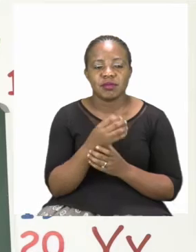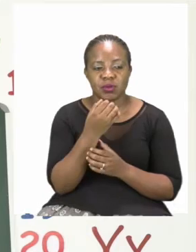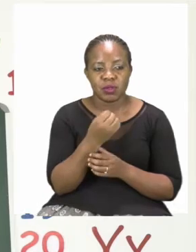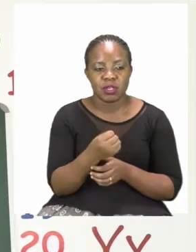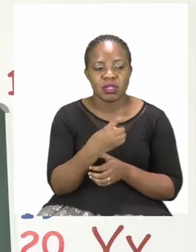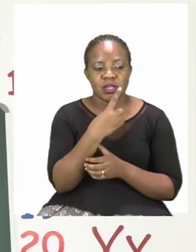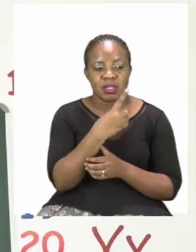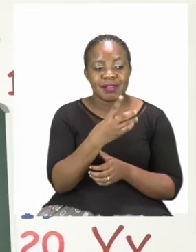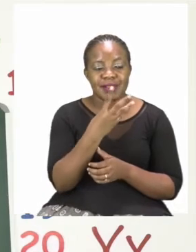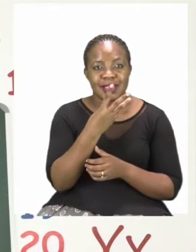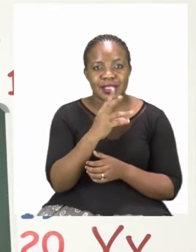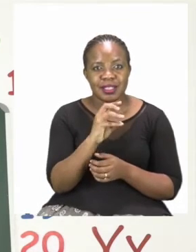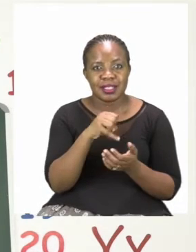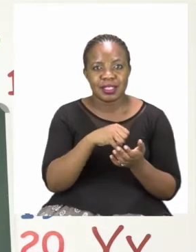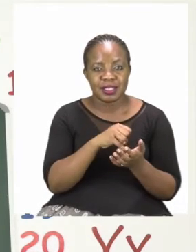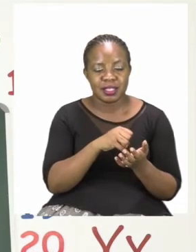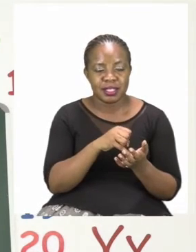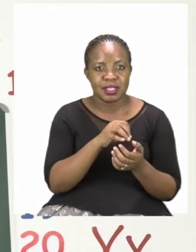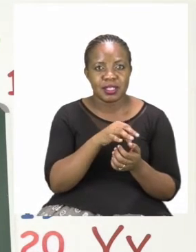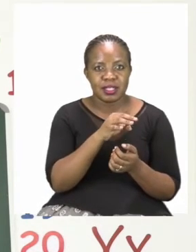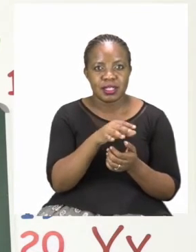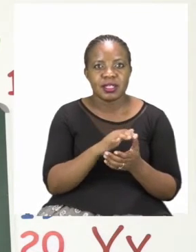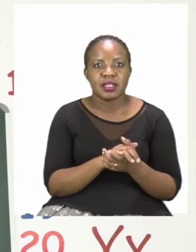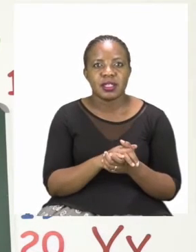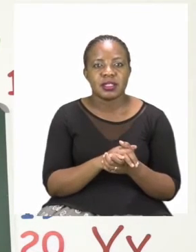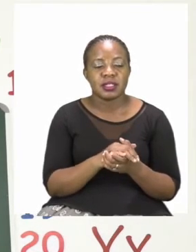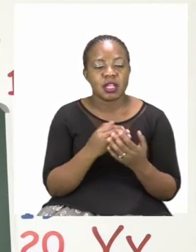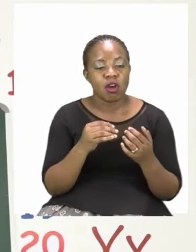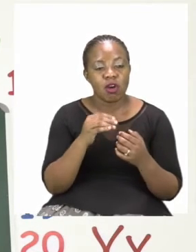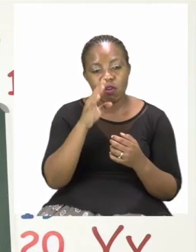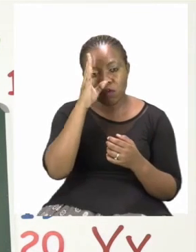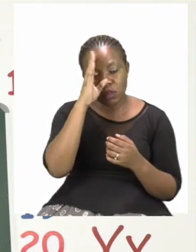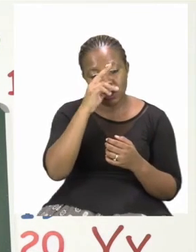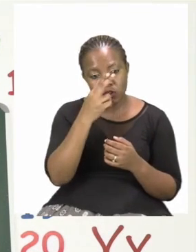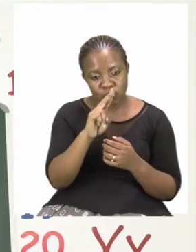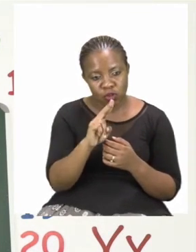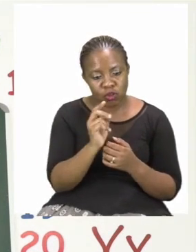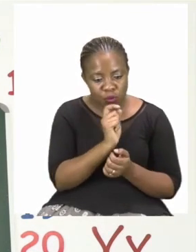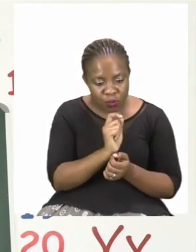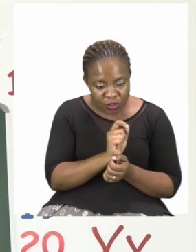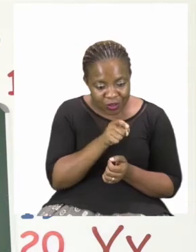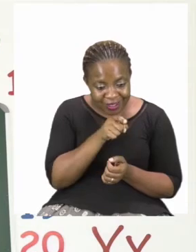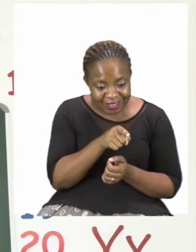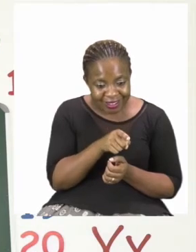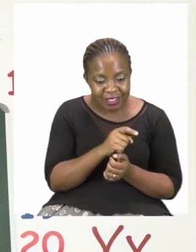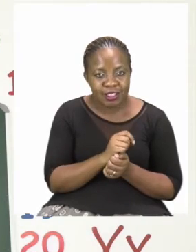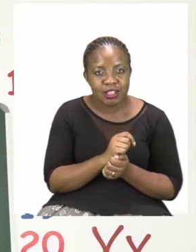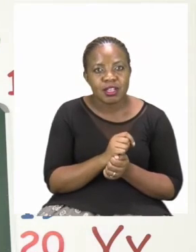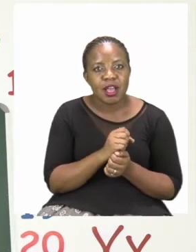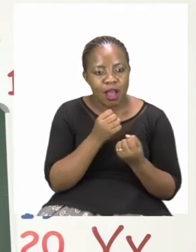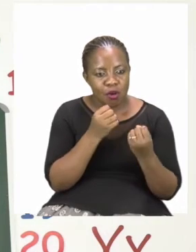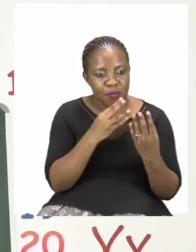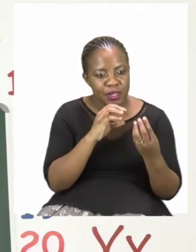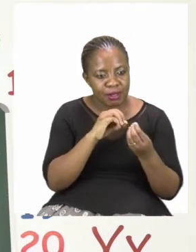16 seeds. So that we don't forget, let us write down the number of seeds that we have.